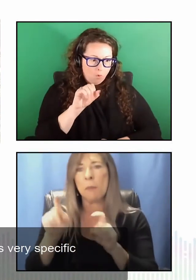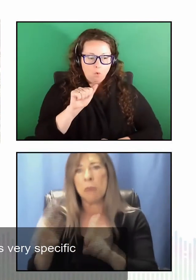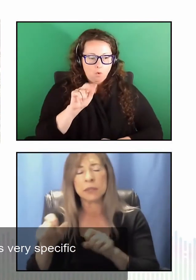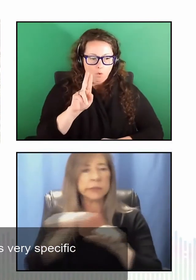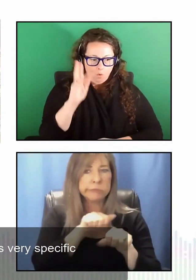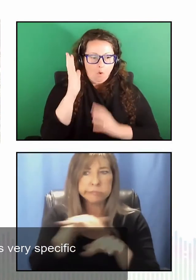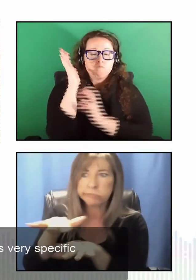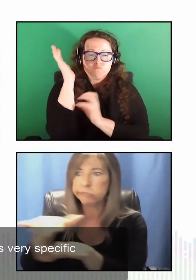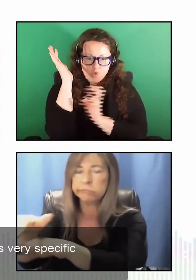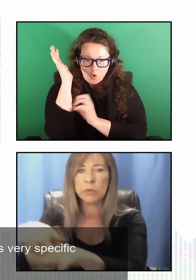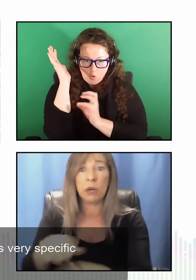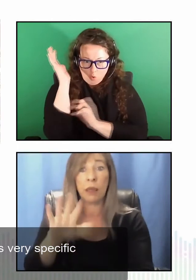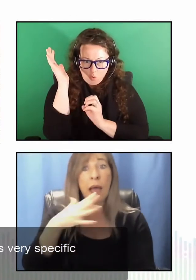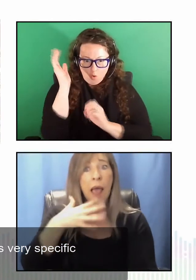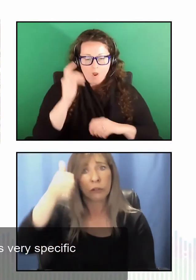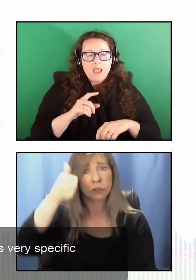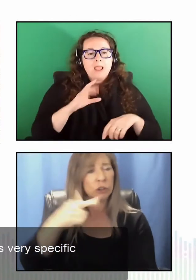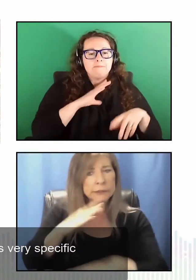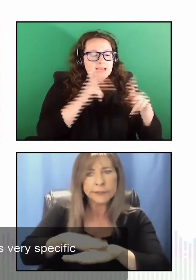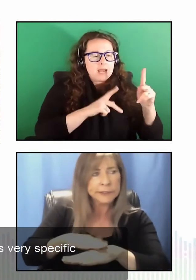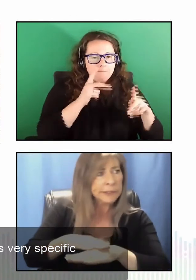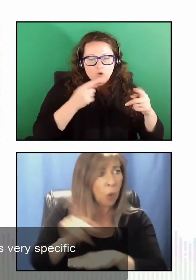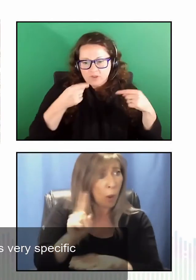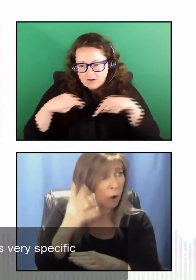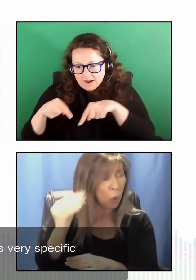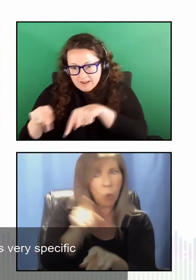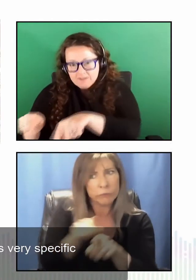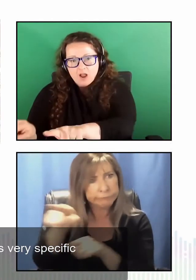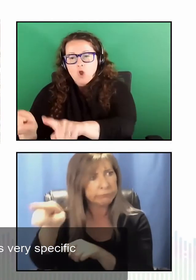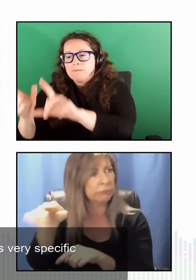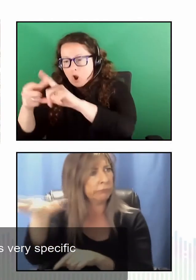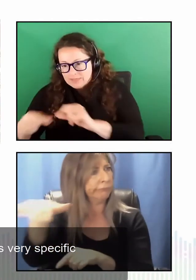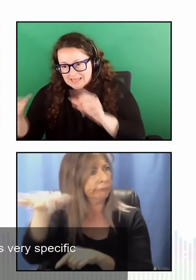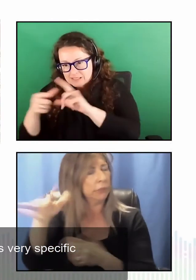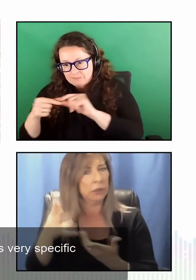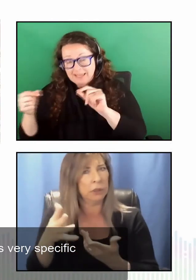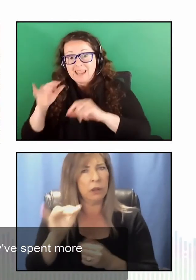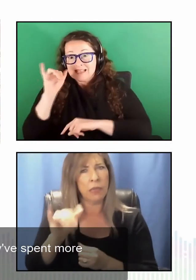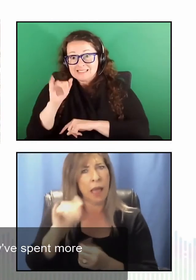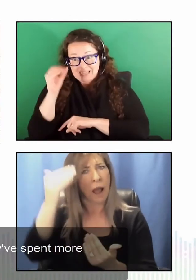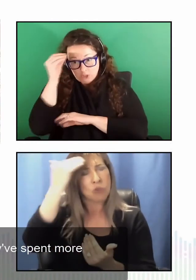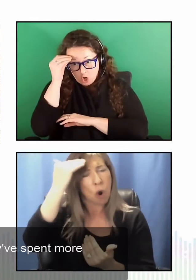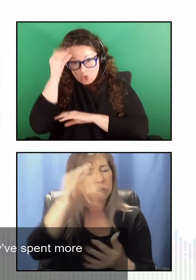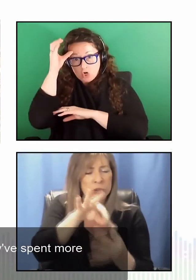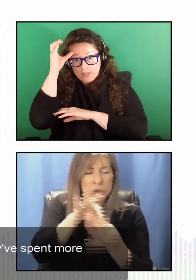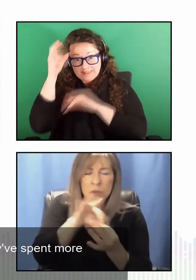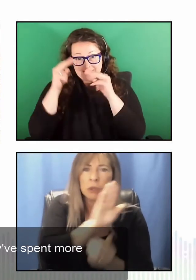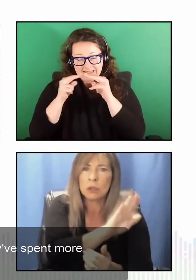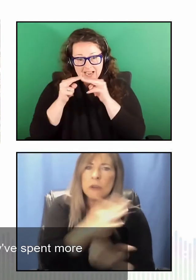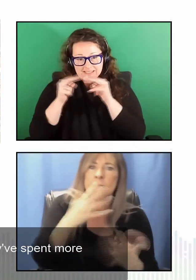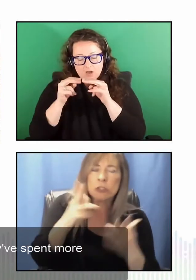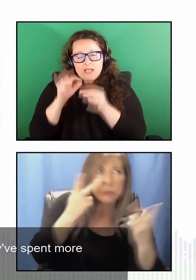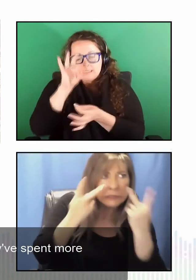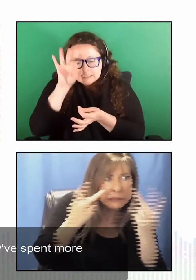and the elder pointed that out. So that knowledge is very specific to their experience, their time on the